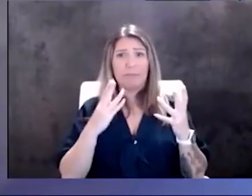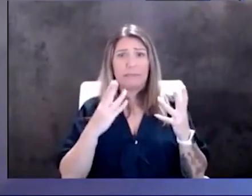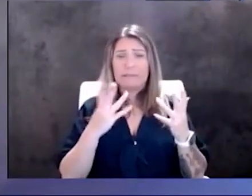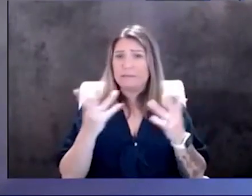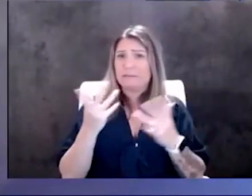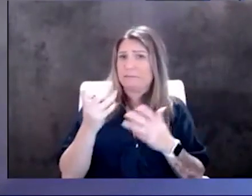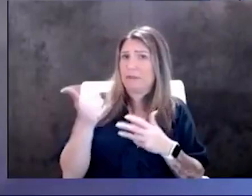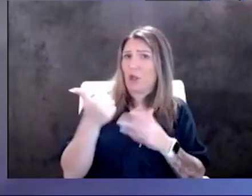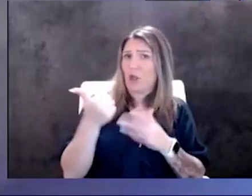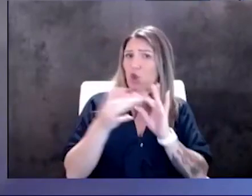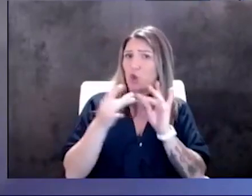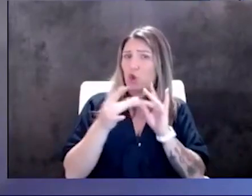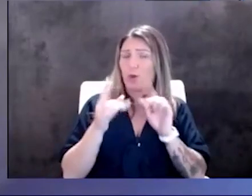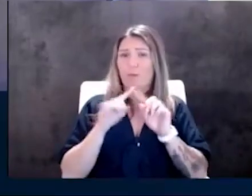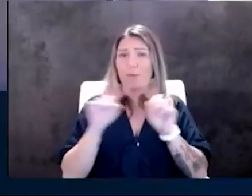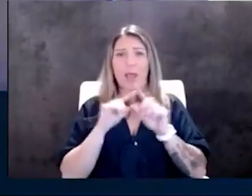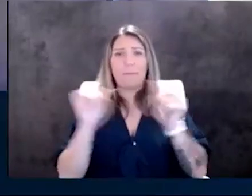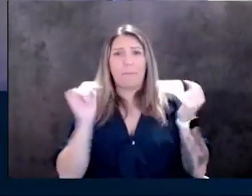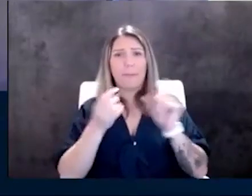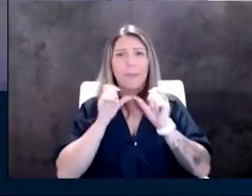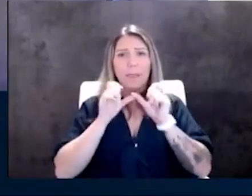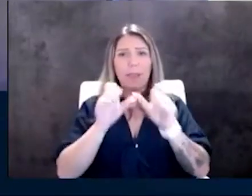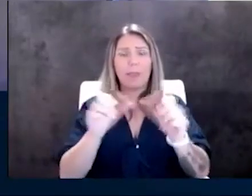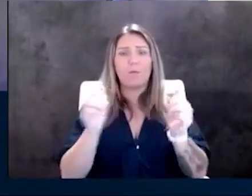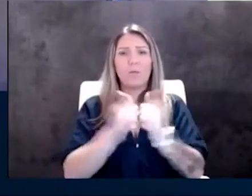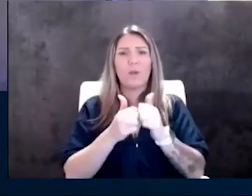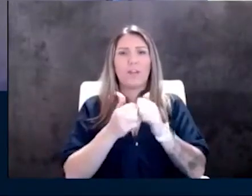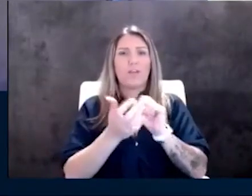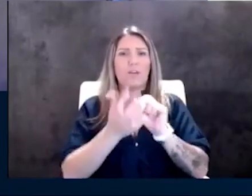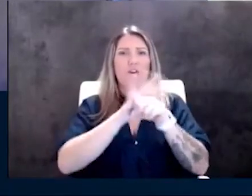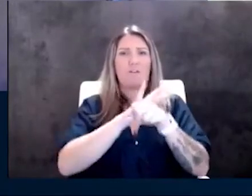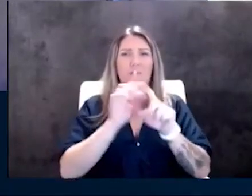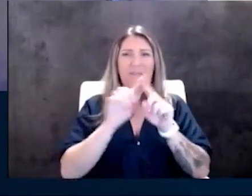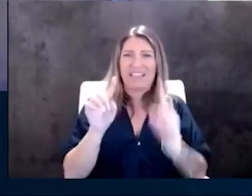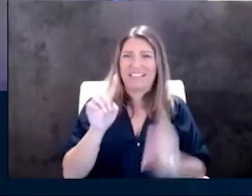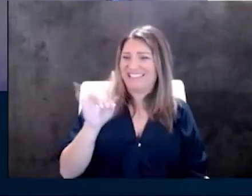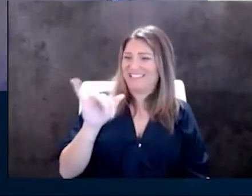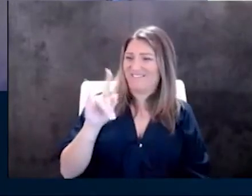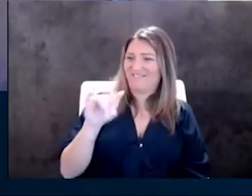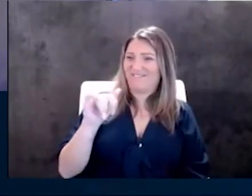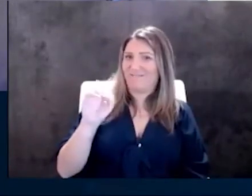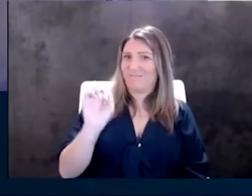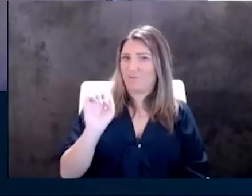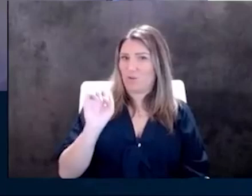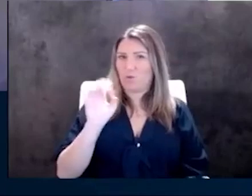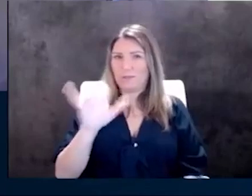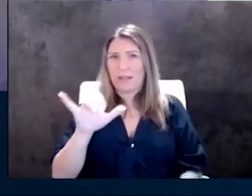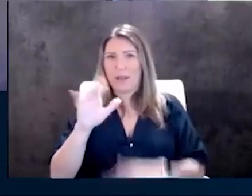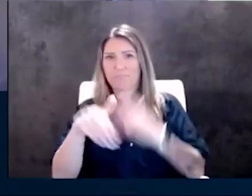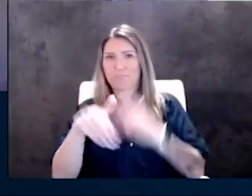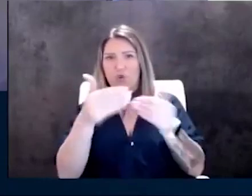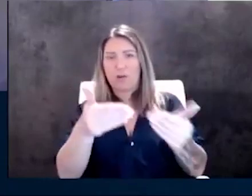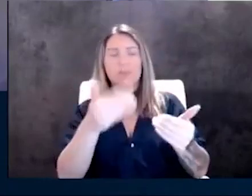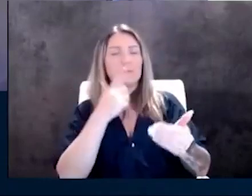syndrome associated with some of the long COVID thing, but it's more of a diffuse process, so I don't think it's going to be something that's amenable to a device. No, I would agree with